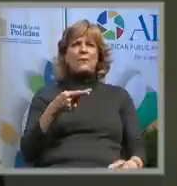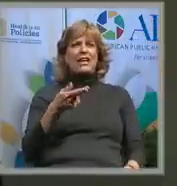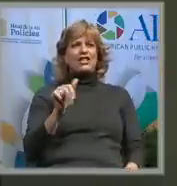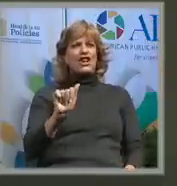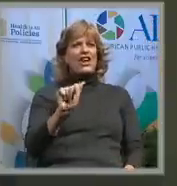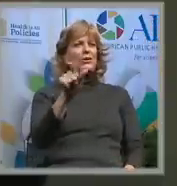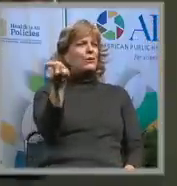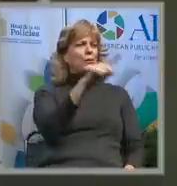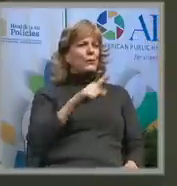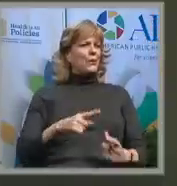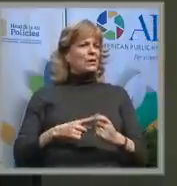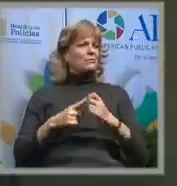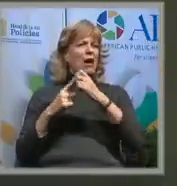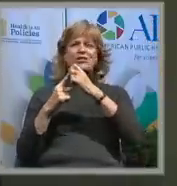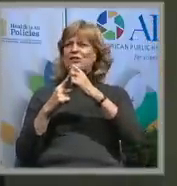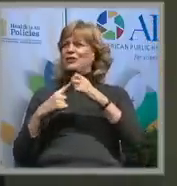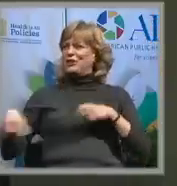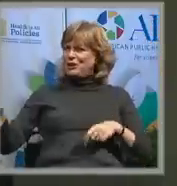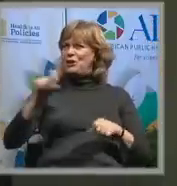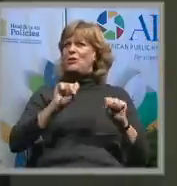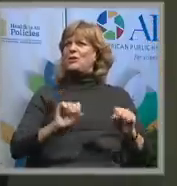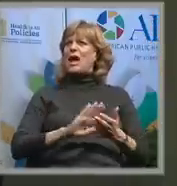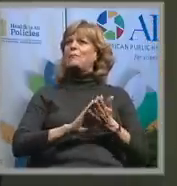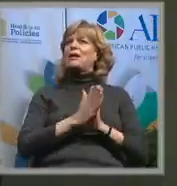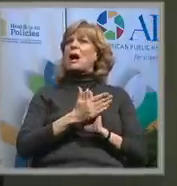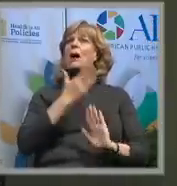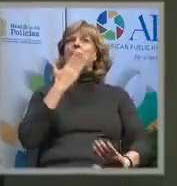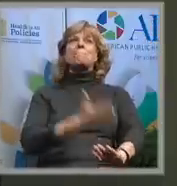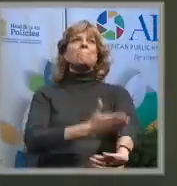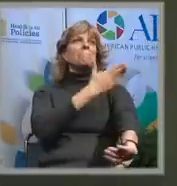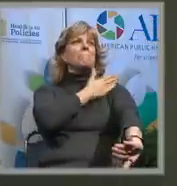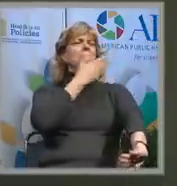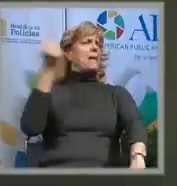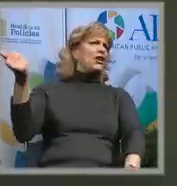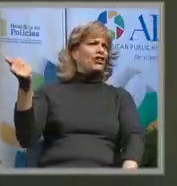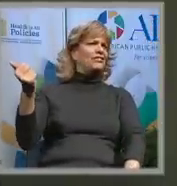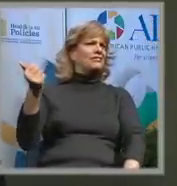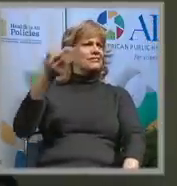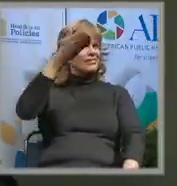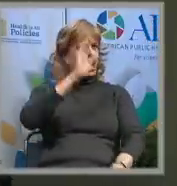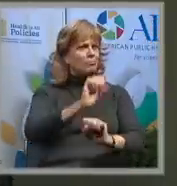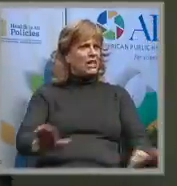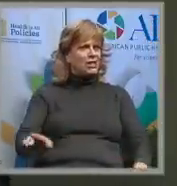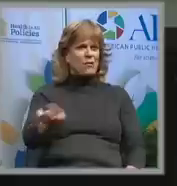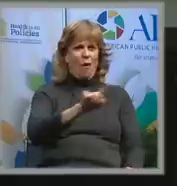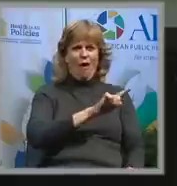so special, and you can be even better. God bless you all. Thank you.